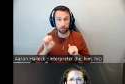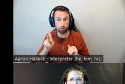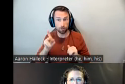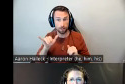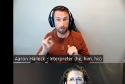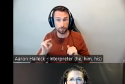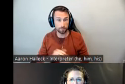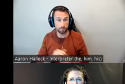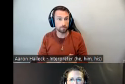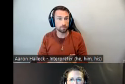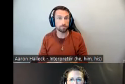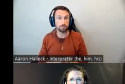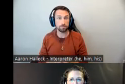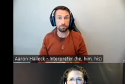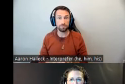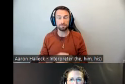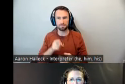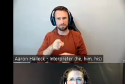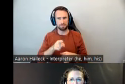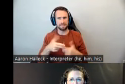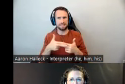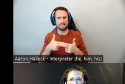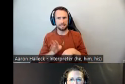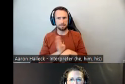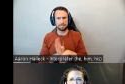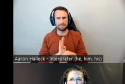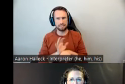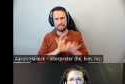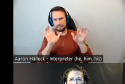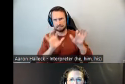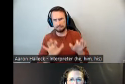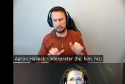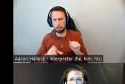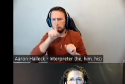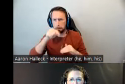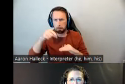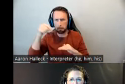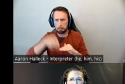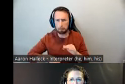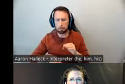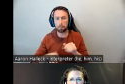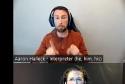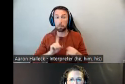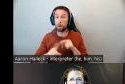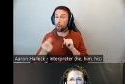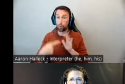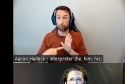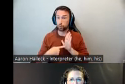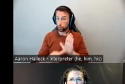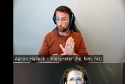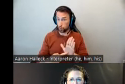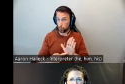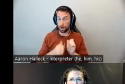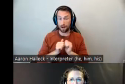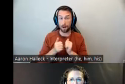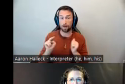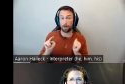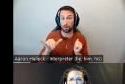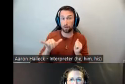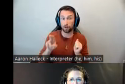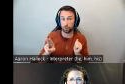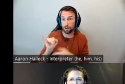This is a very busy slide, and I'm not going to go into it too deeply, but what I wanted to show you was how NYU IT's core